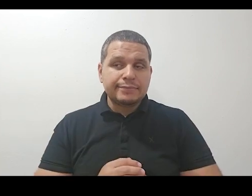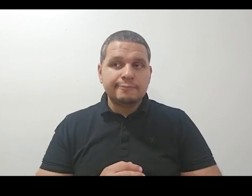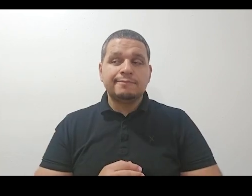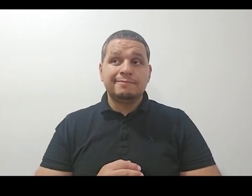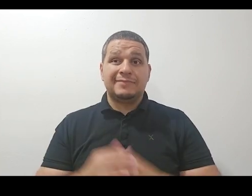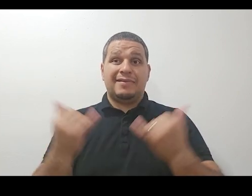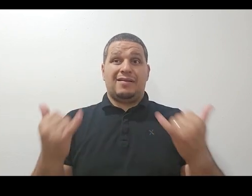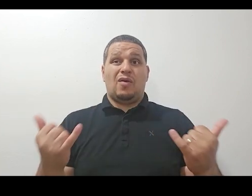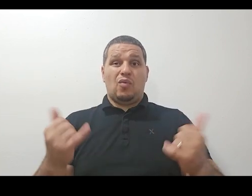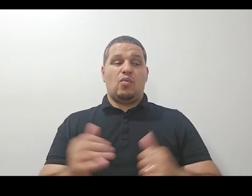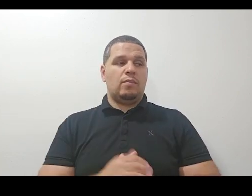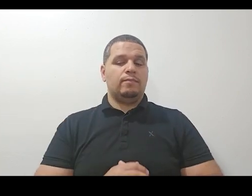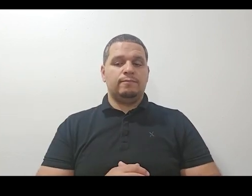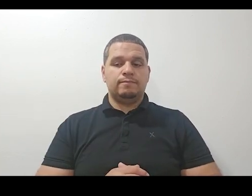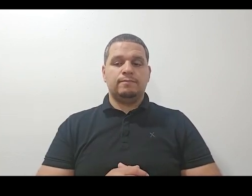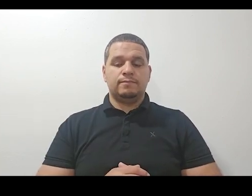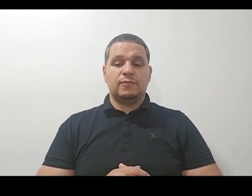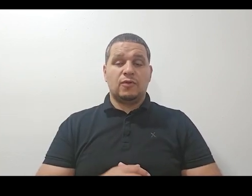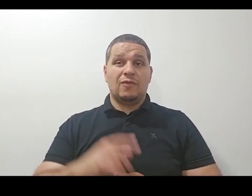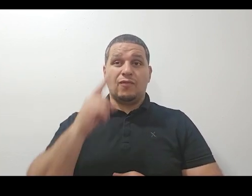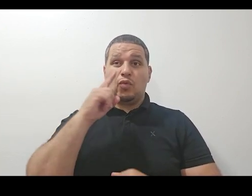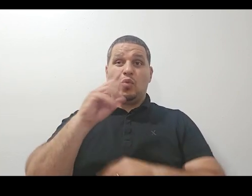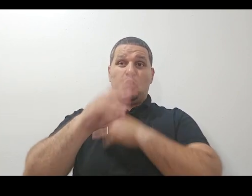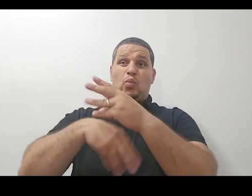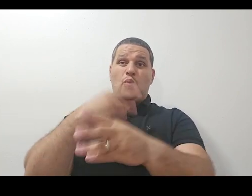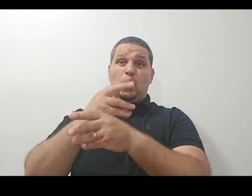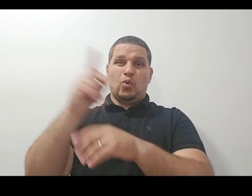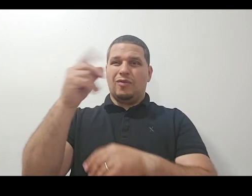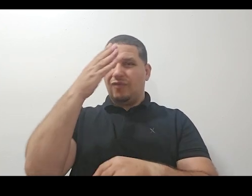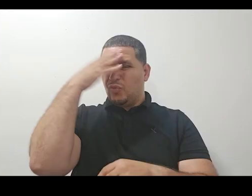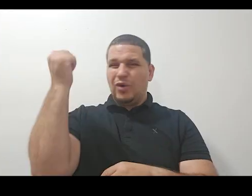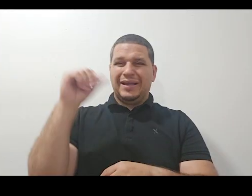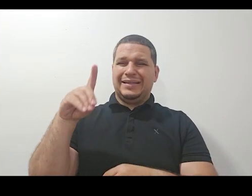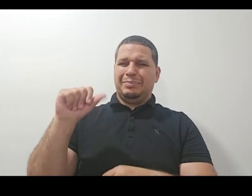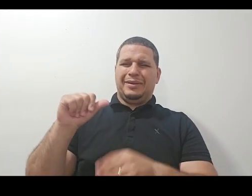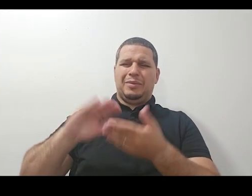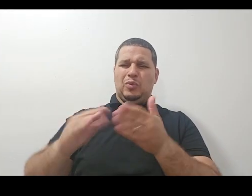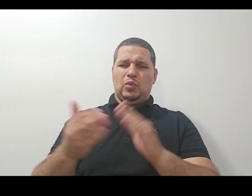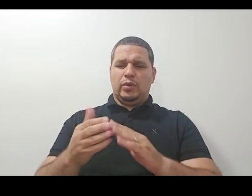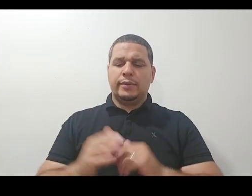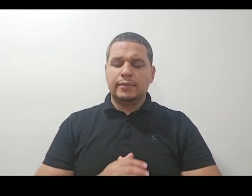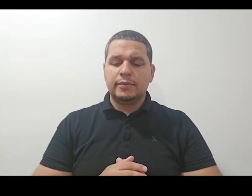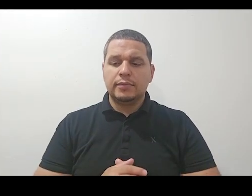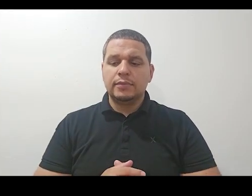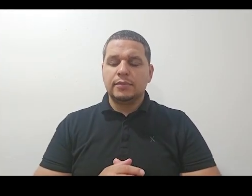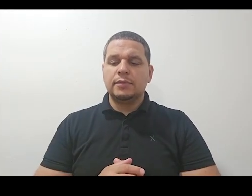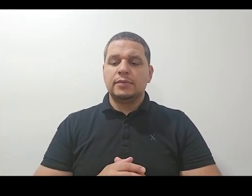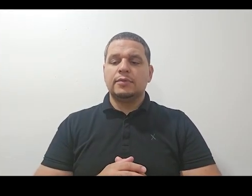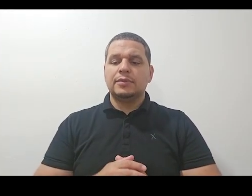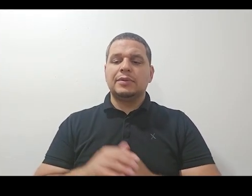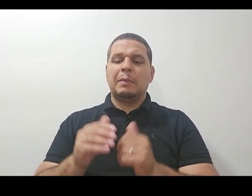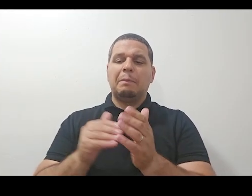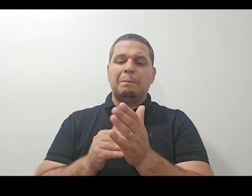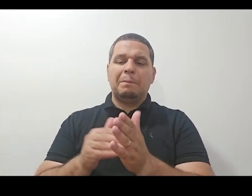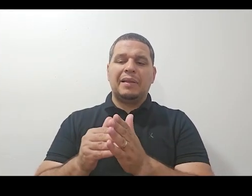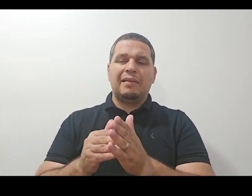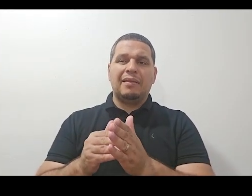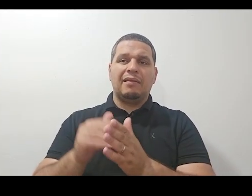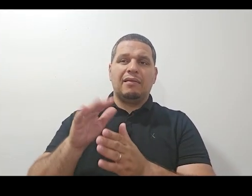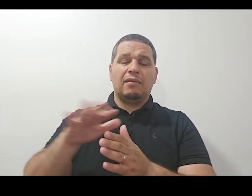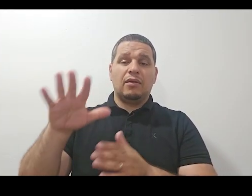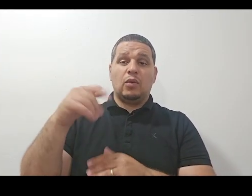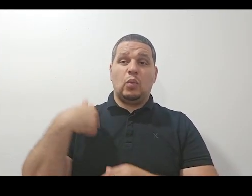missing in this day and age, or that society forgets about the disability community, are the